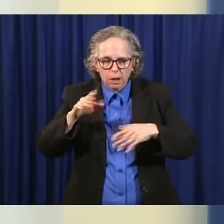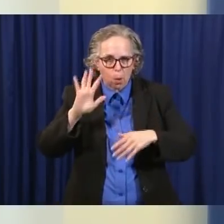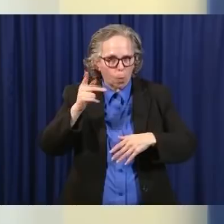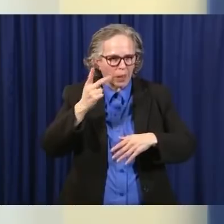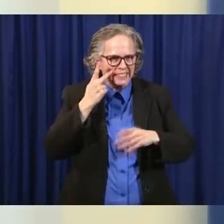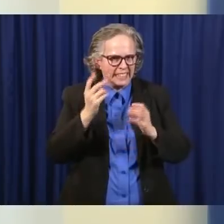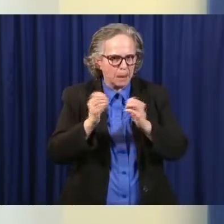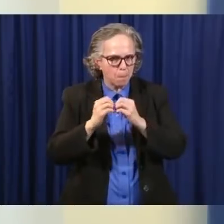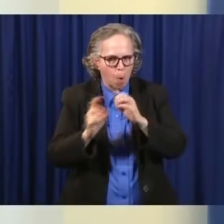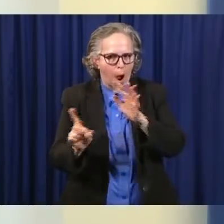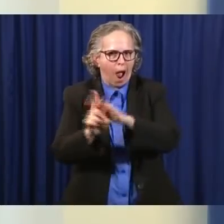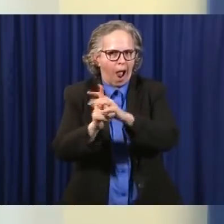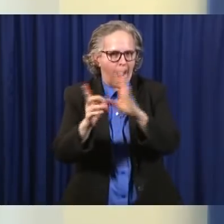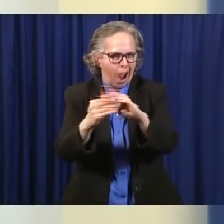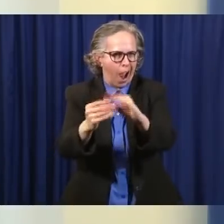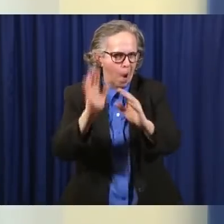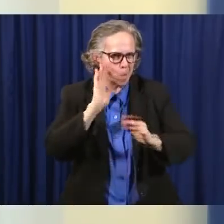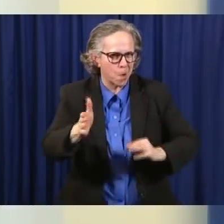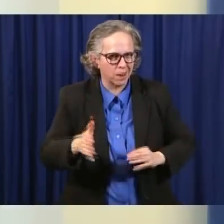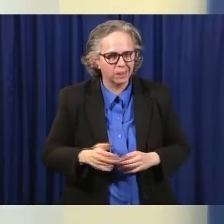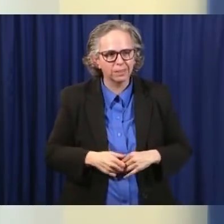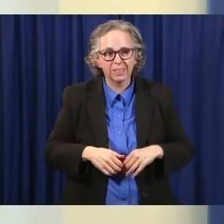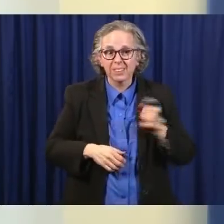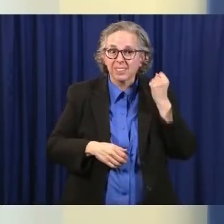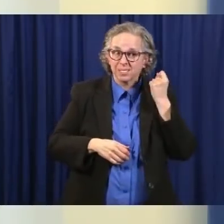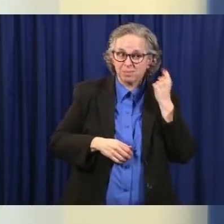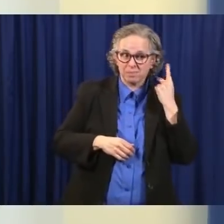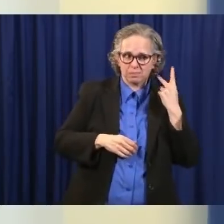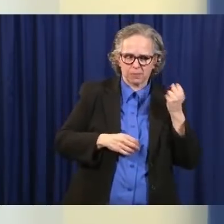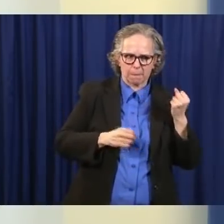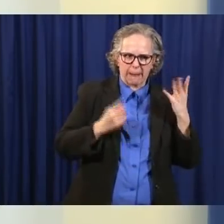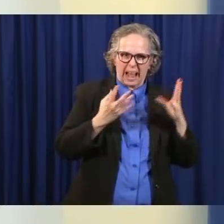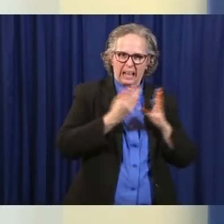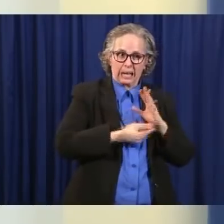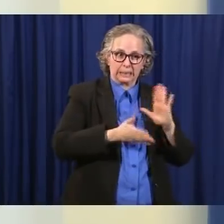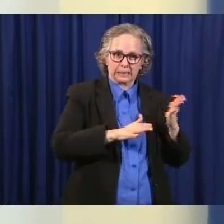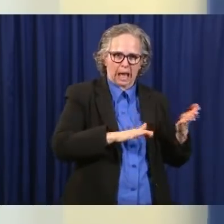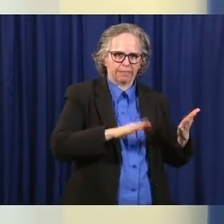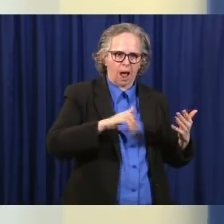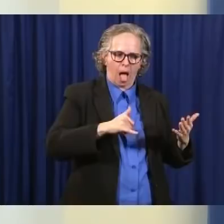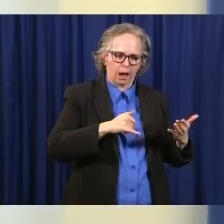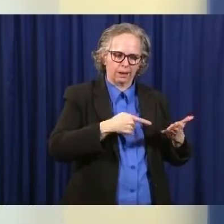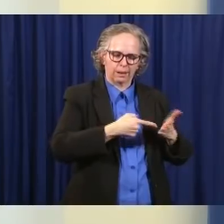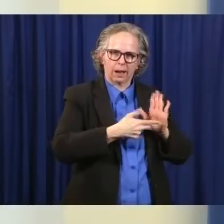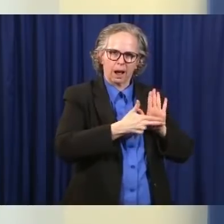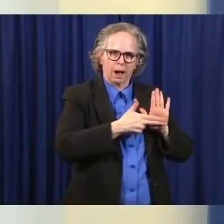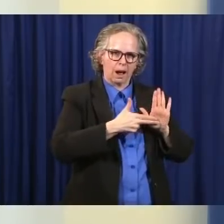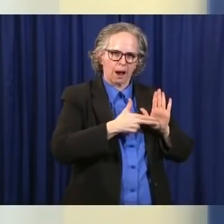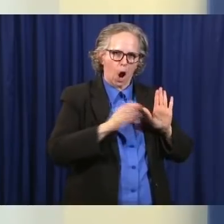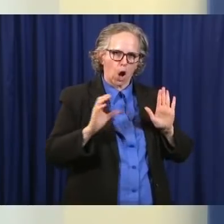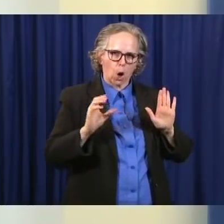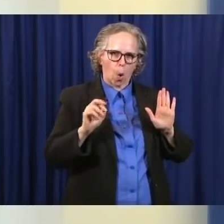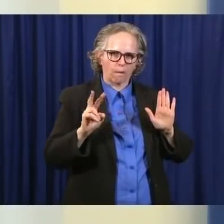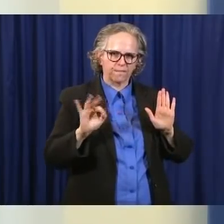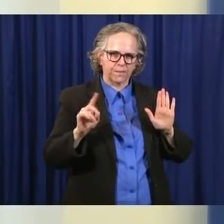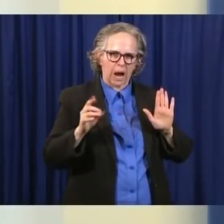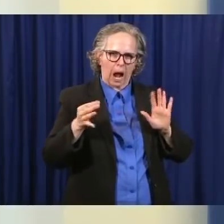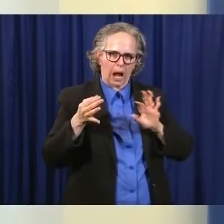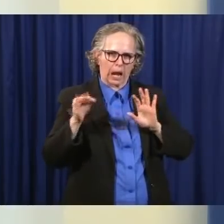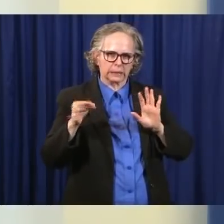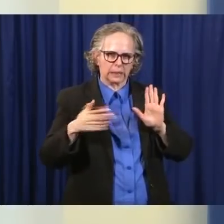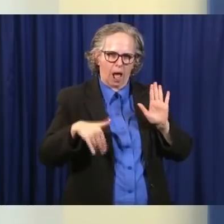there are a lot of deaths and coroner reports yet to be seen. So I think as time goes on, we will learn more and more about